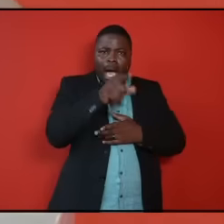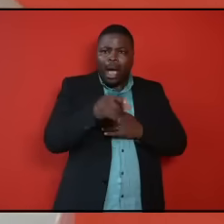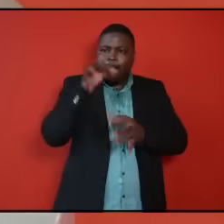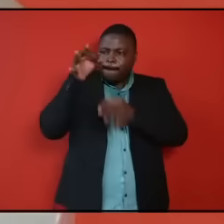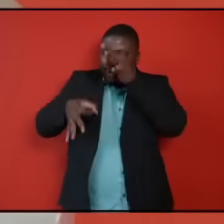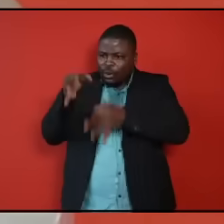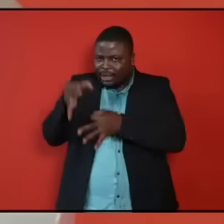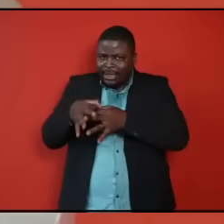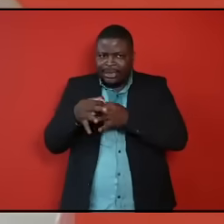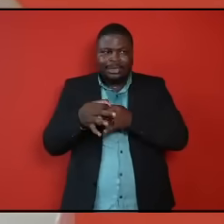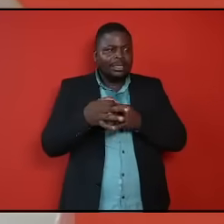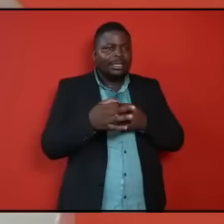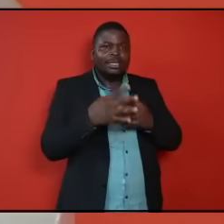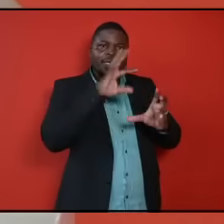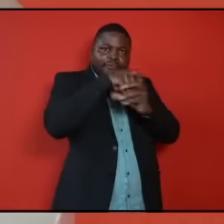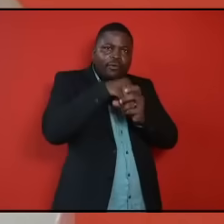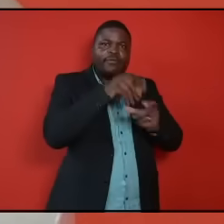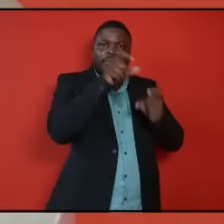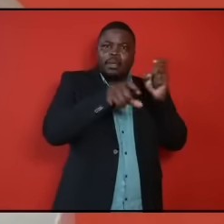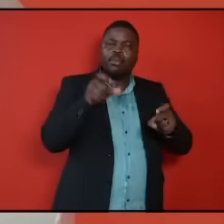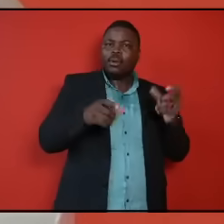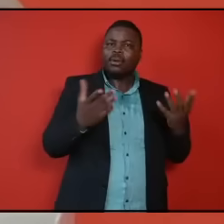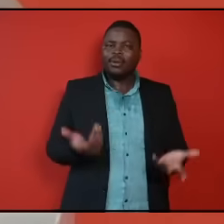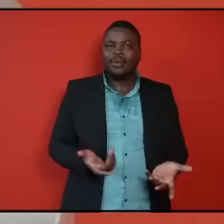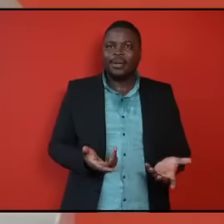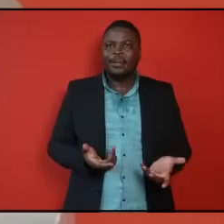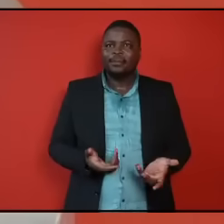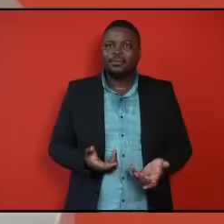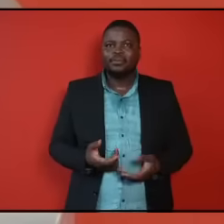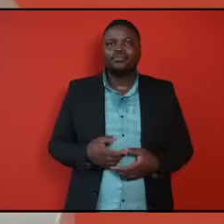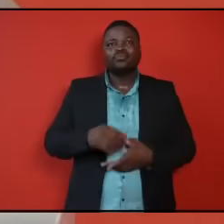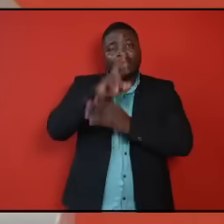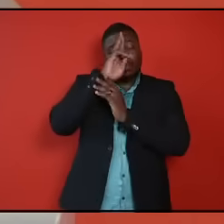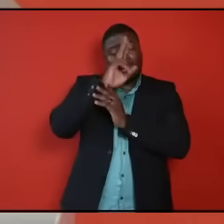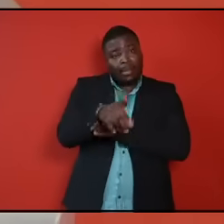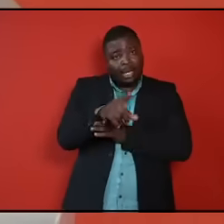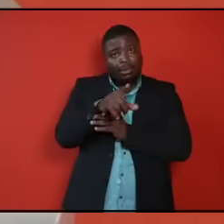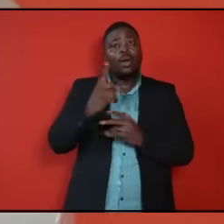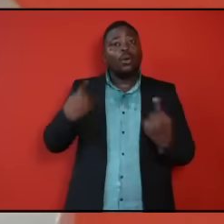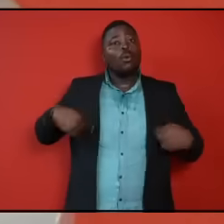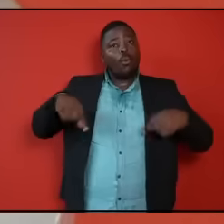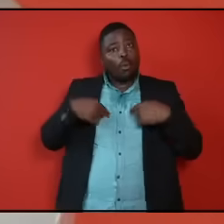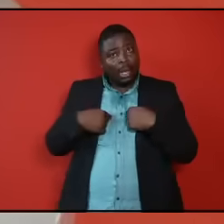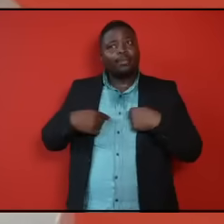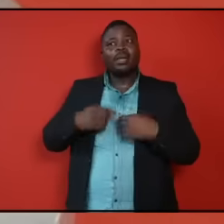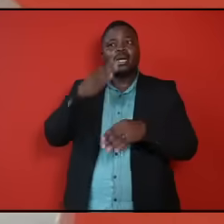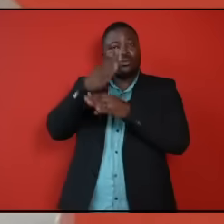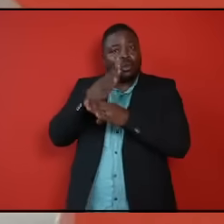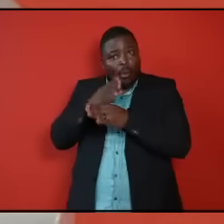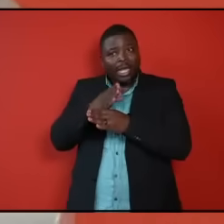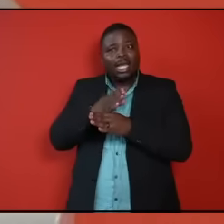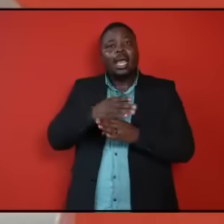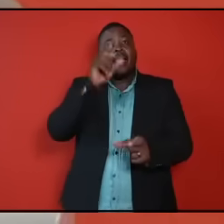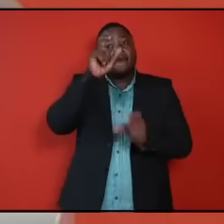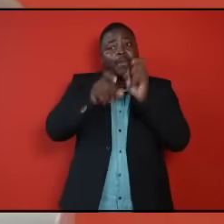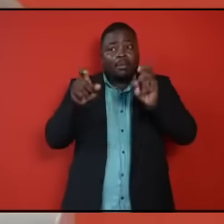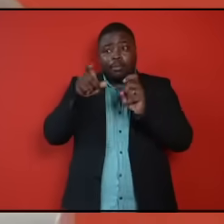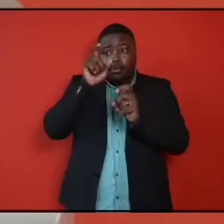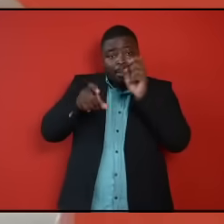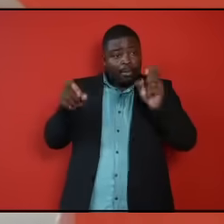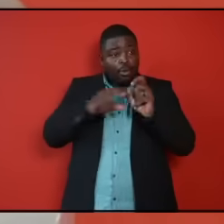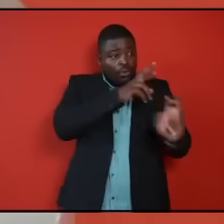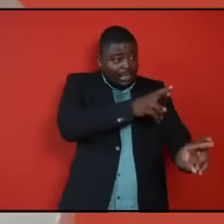cannot continue to work with people in a cooperative government who are not respecting